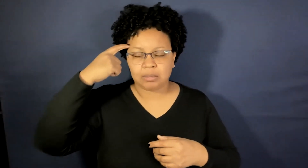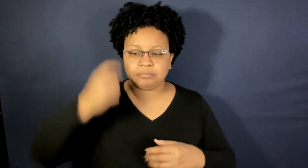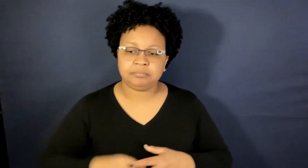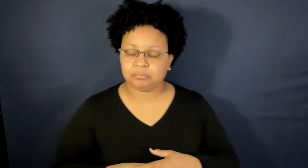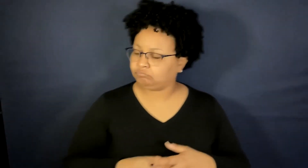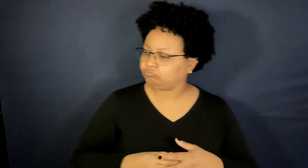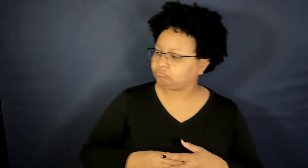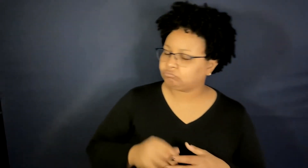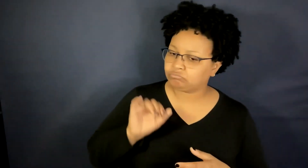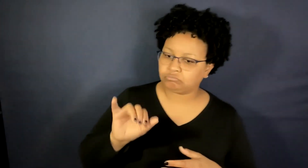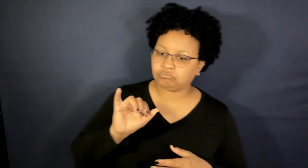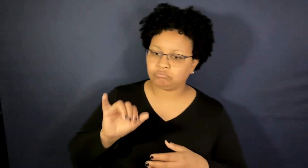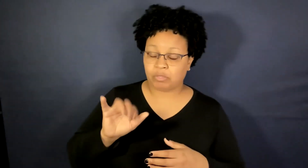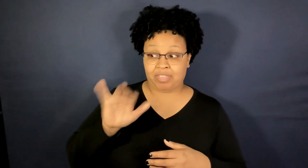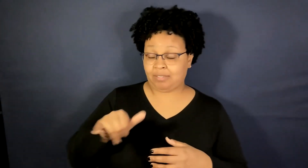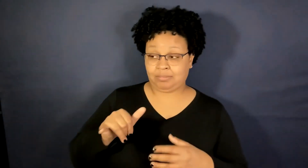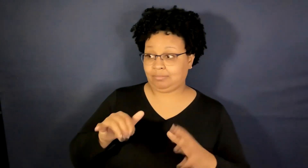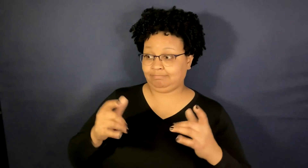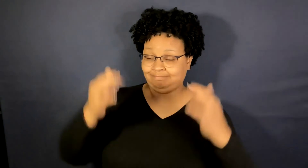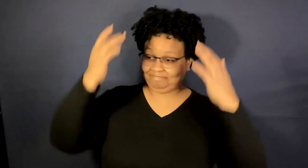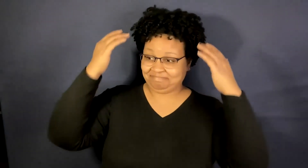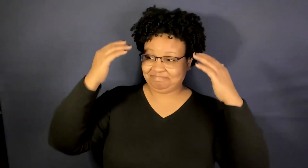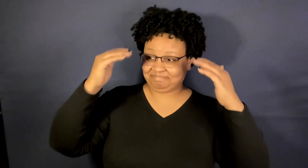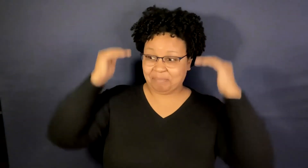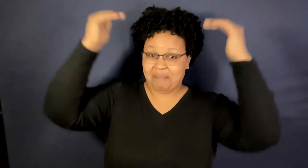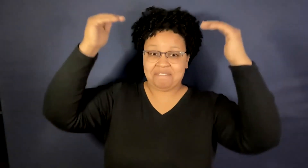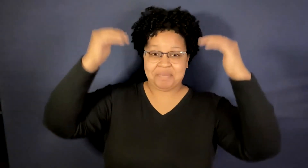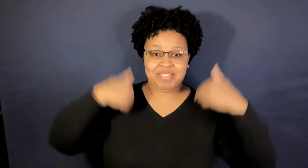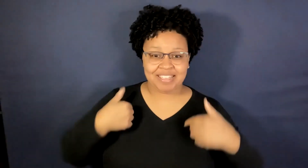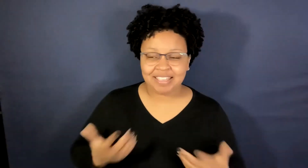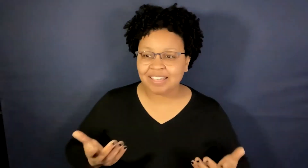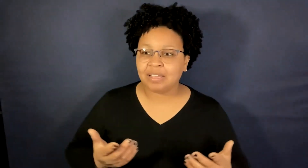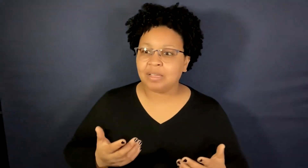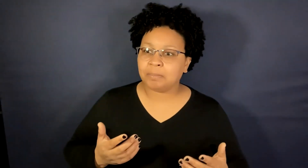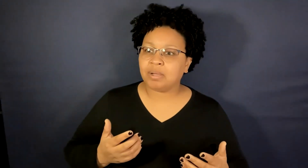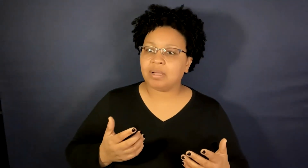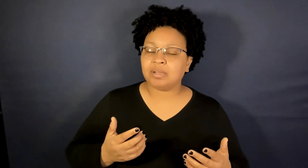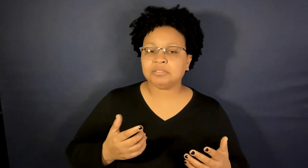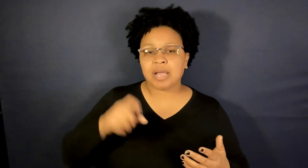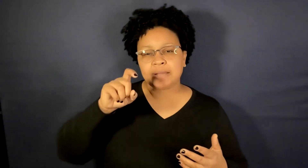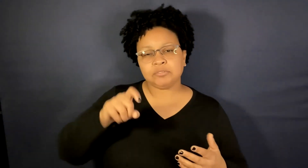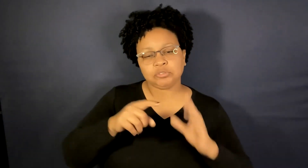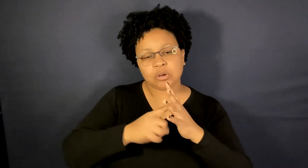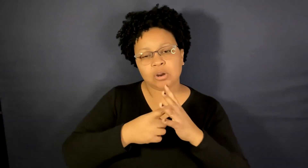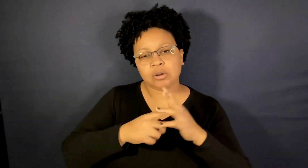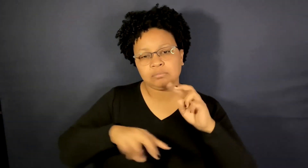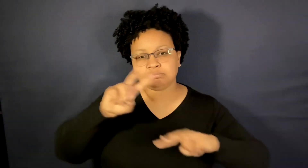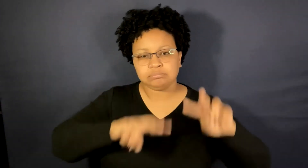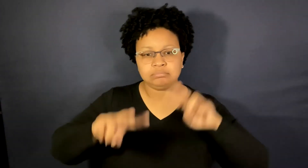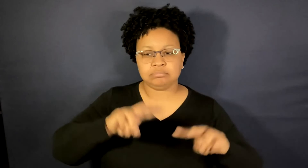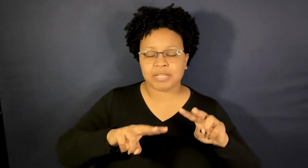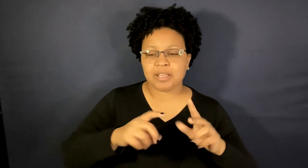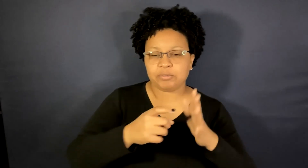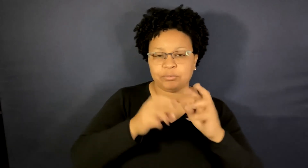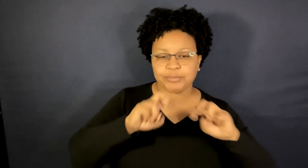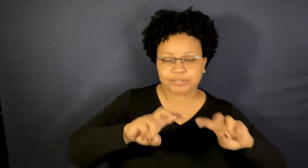No, that's kind of like way ahead of me. But I certainly can start looking at that type of research in regards